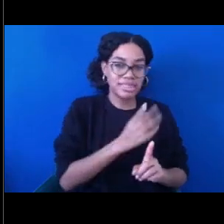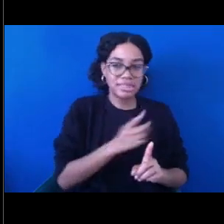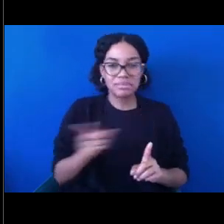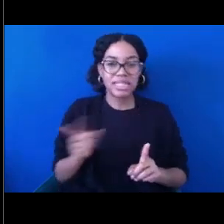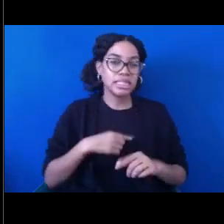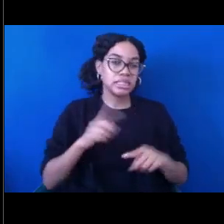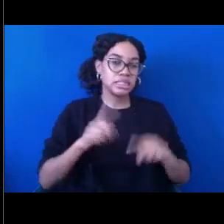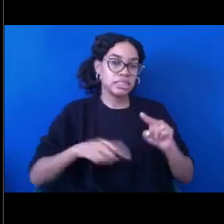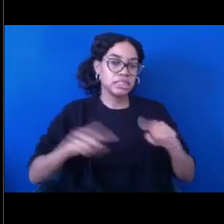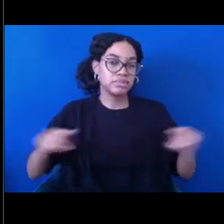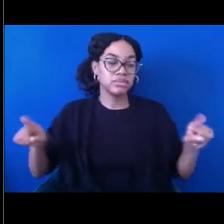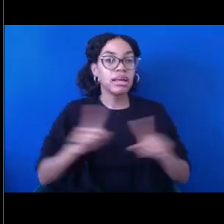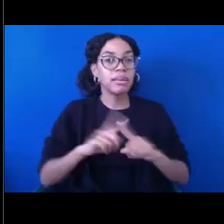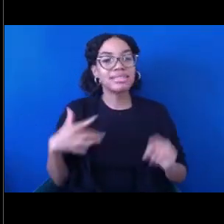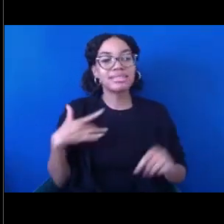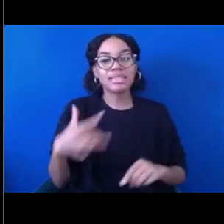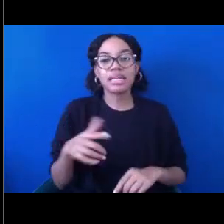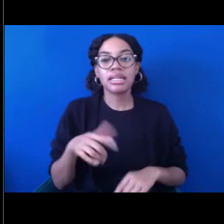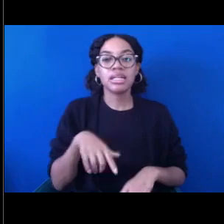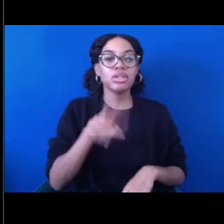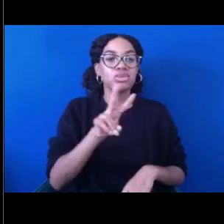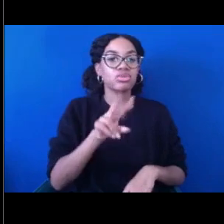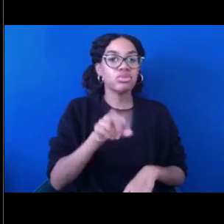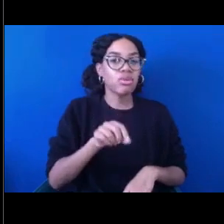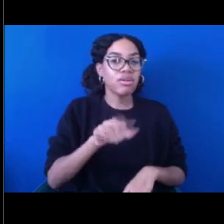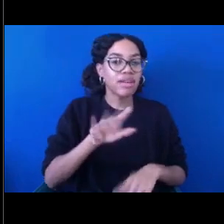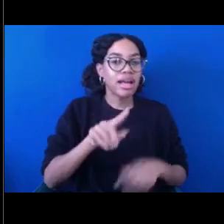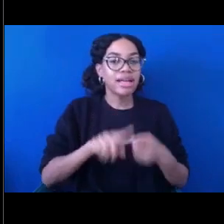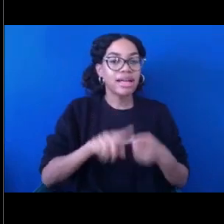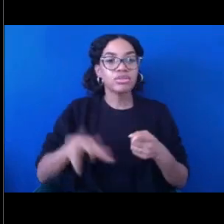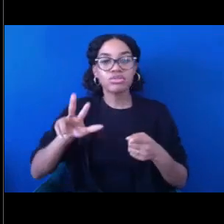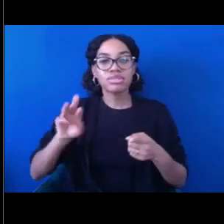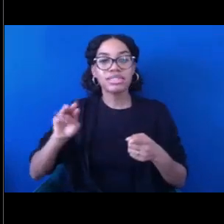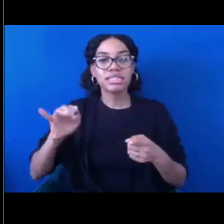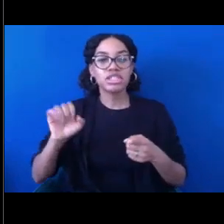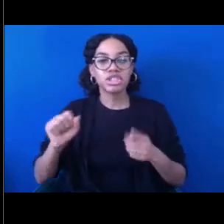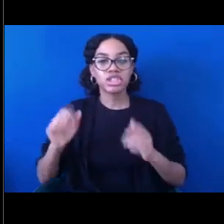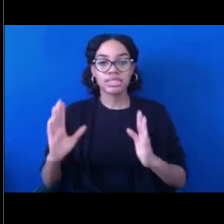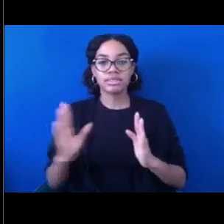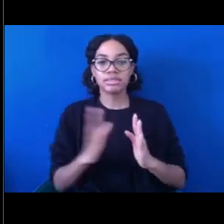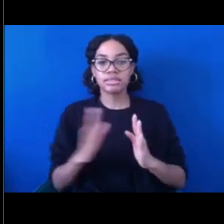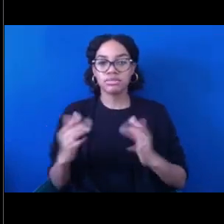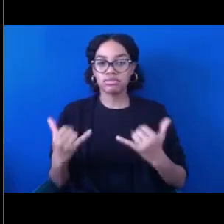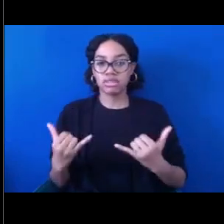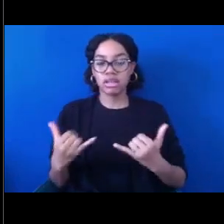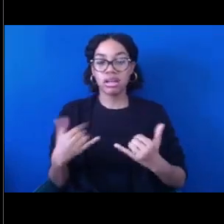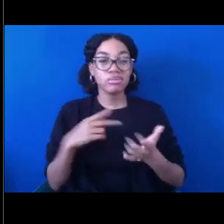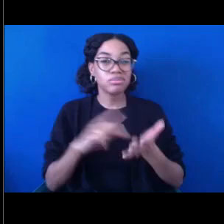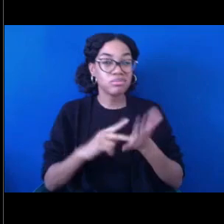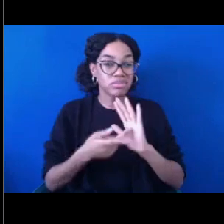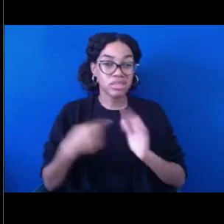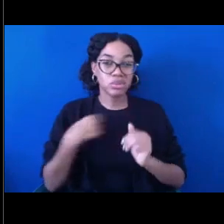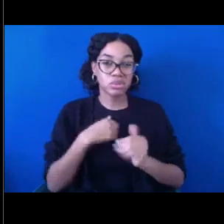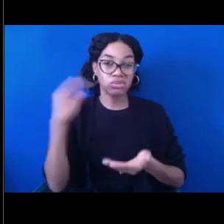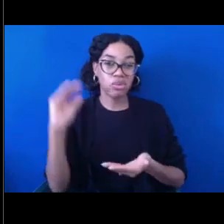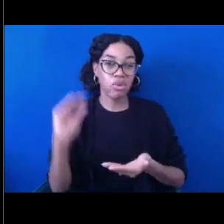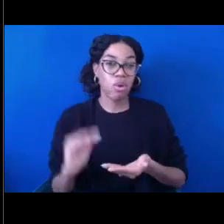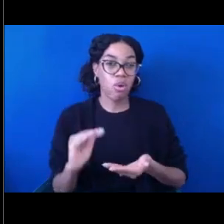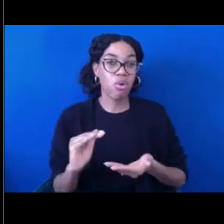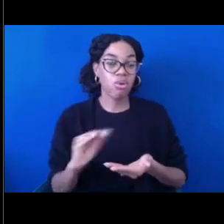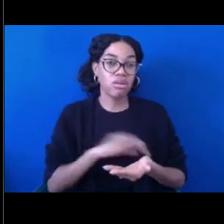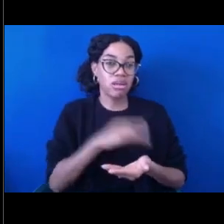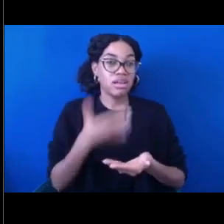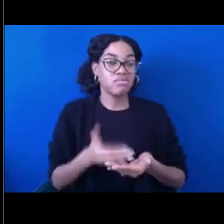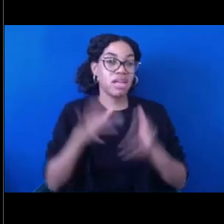rain that we've seen so far this season. So we're running a little bit of a deficit. We're running a little low right now. Some of you might know that we're in a little